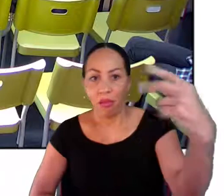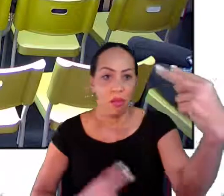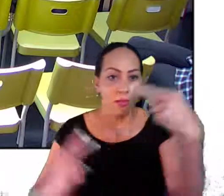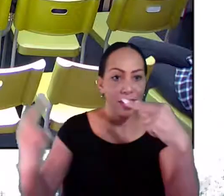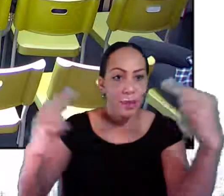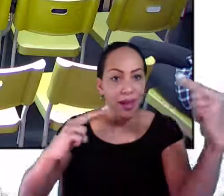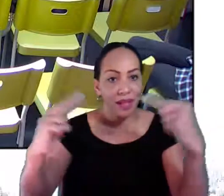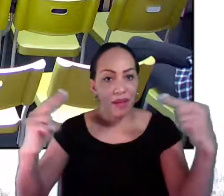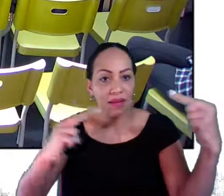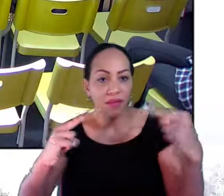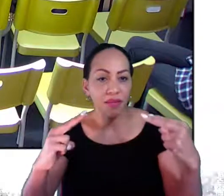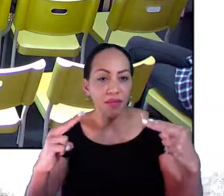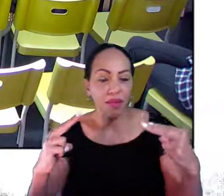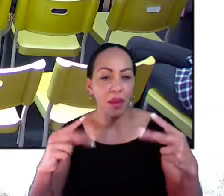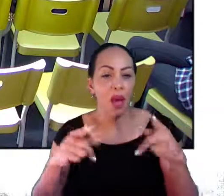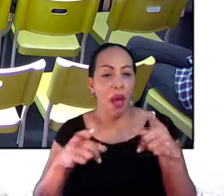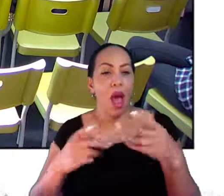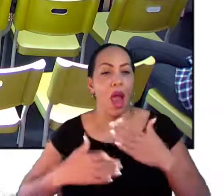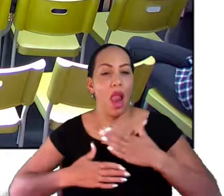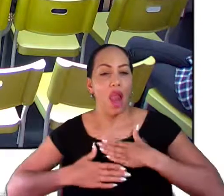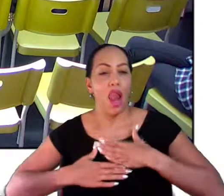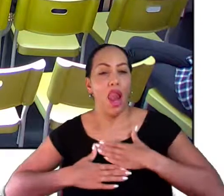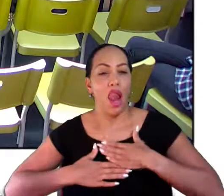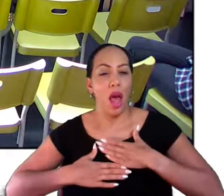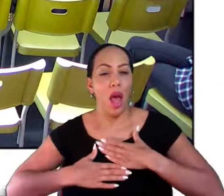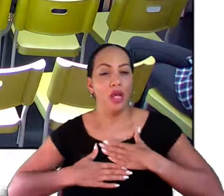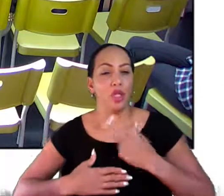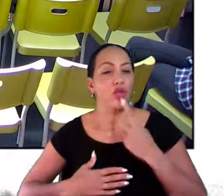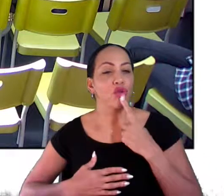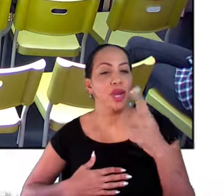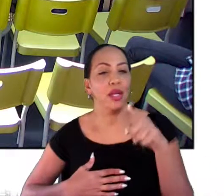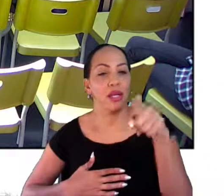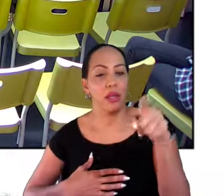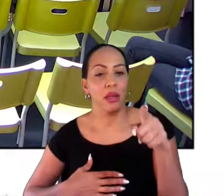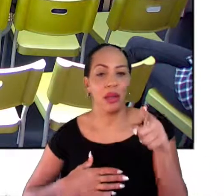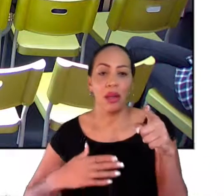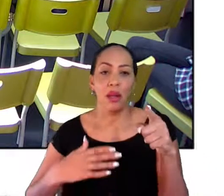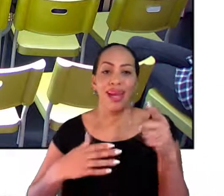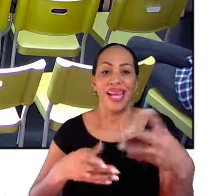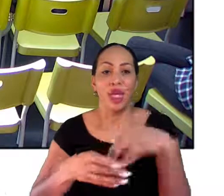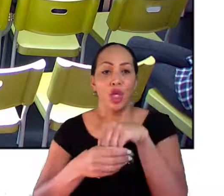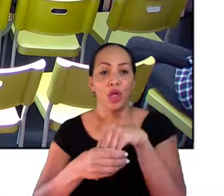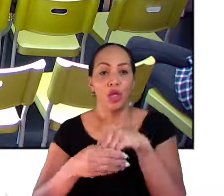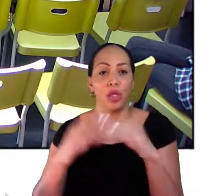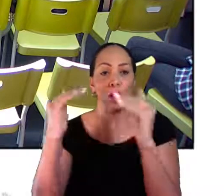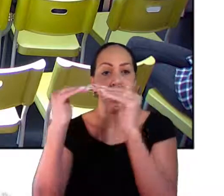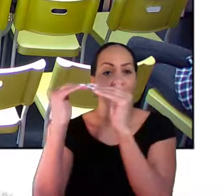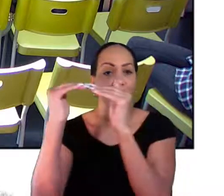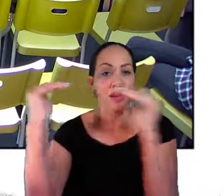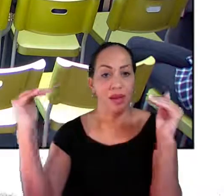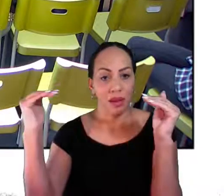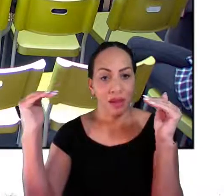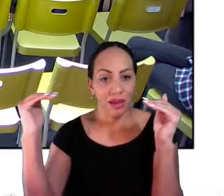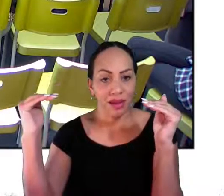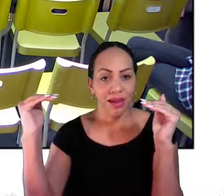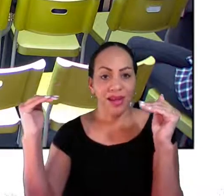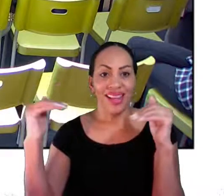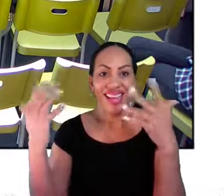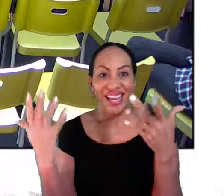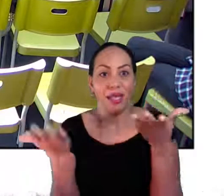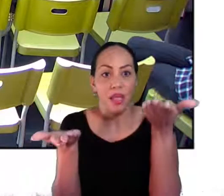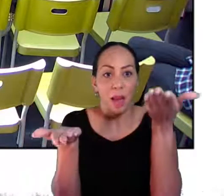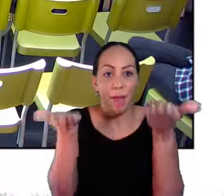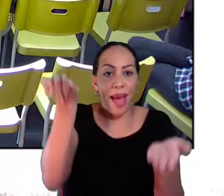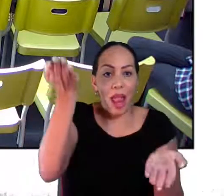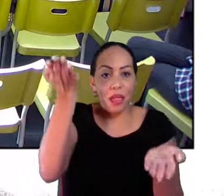the part where you mentioned about like inclusion is not a benchmark, but it's more like a balance. I was wondering, like, maybe